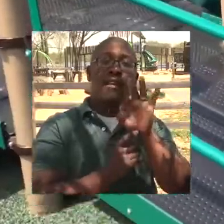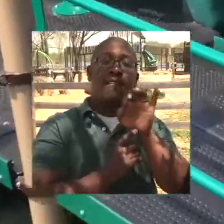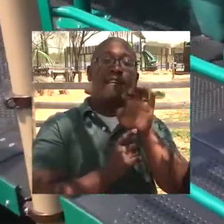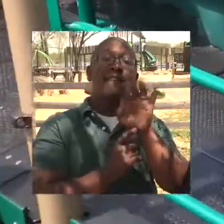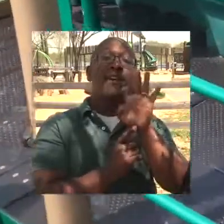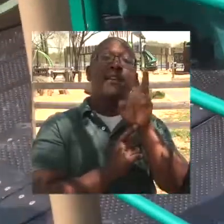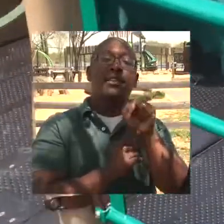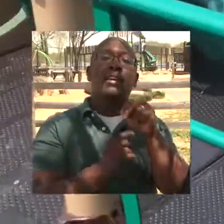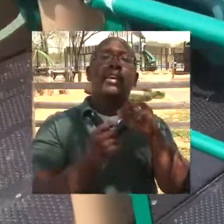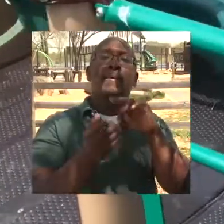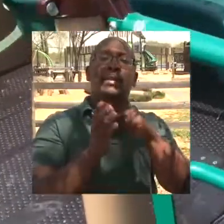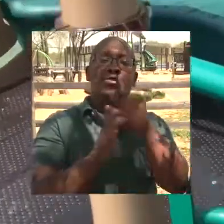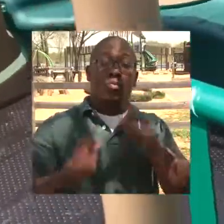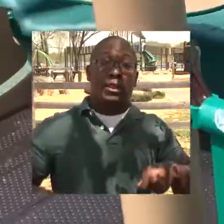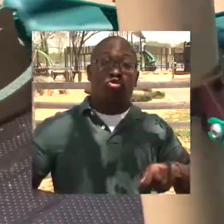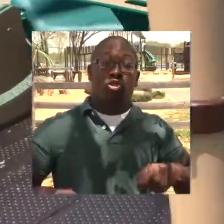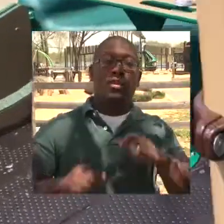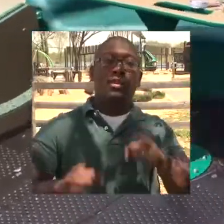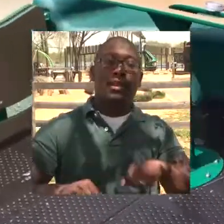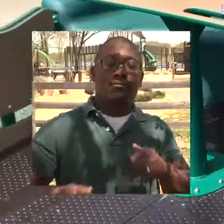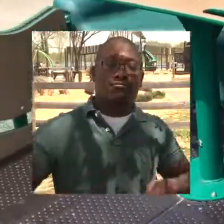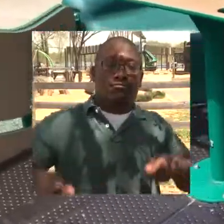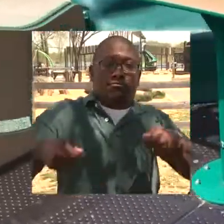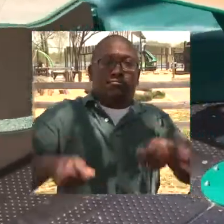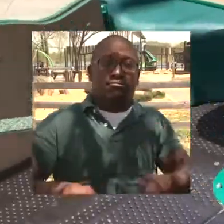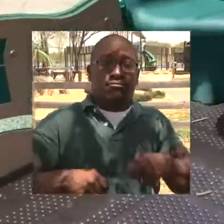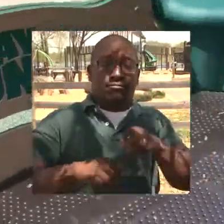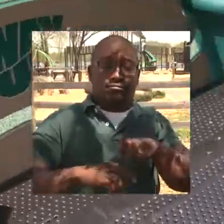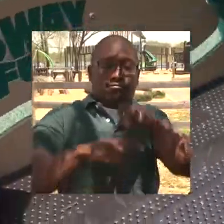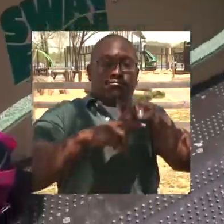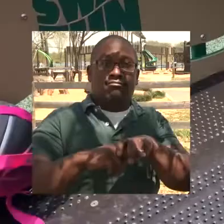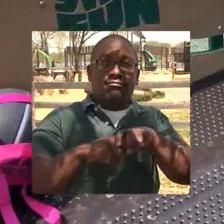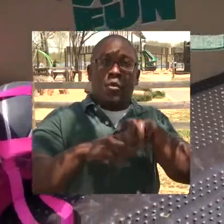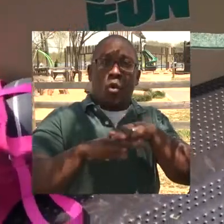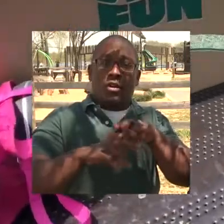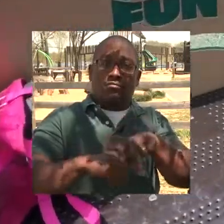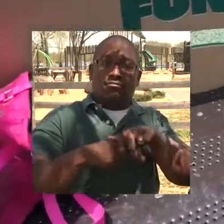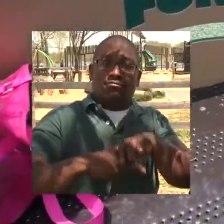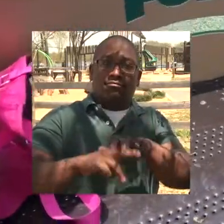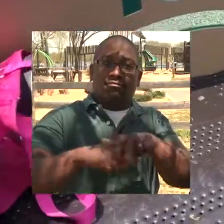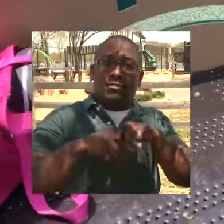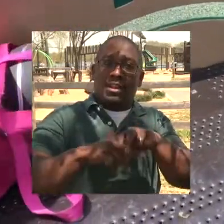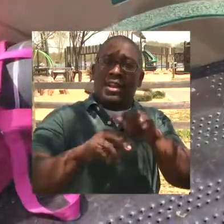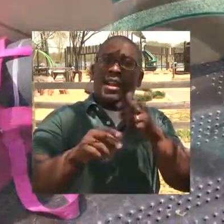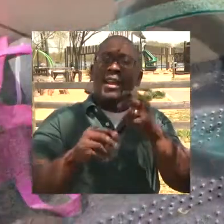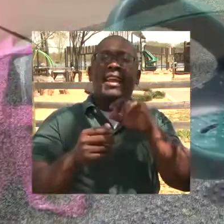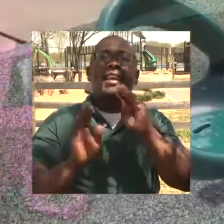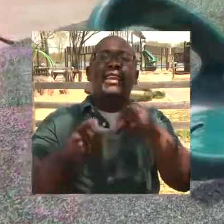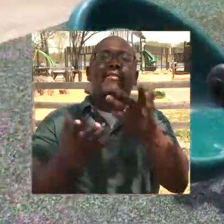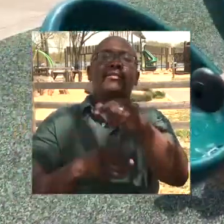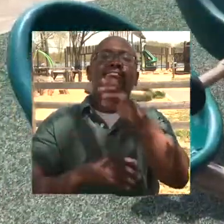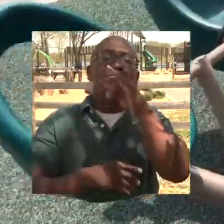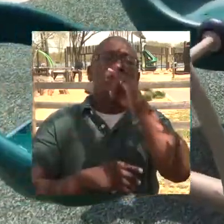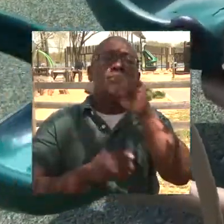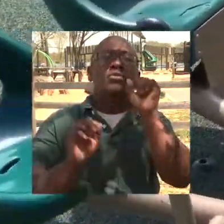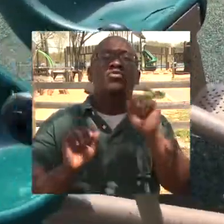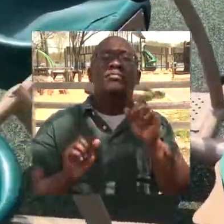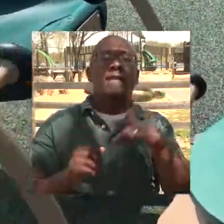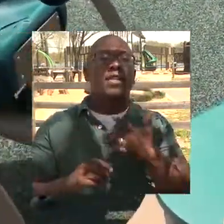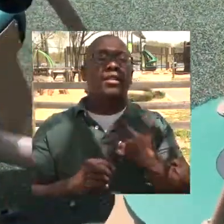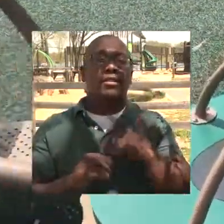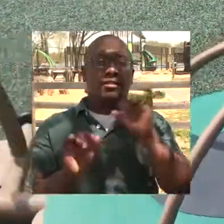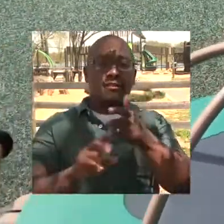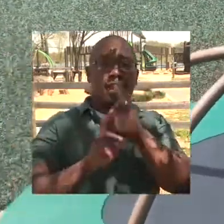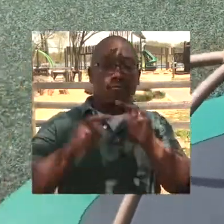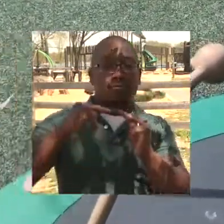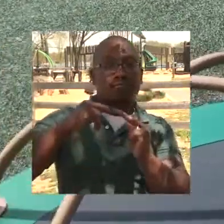and then it sways back and forth to give them the sense of being on a seesaw or a merry-go-round type situation. We have different